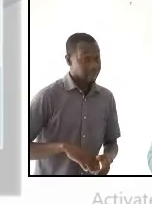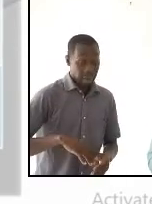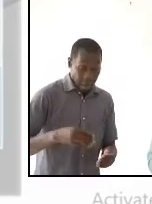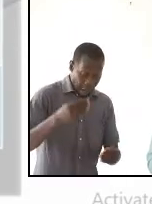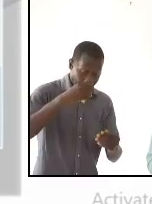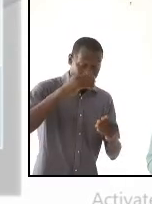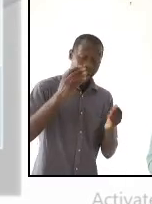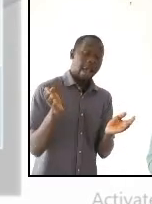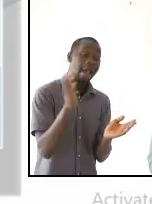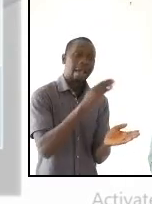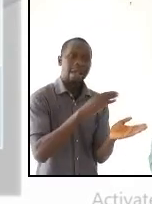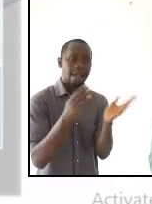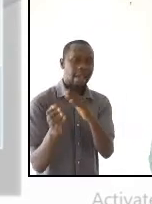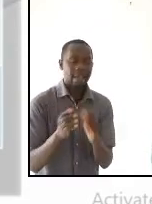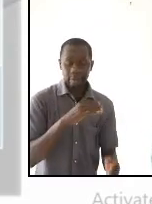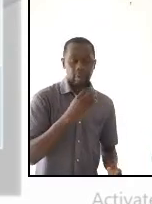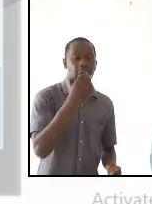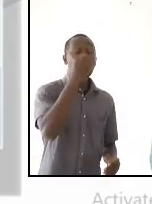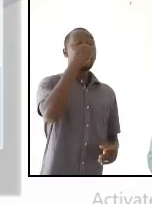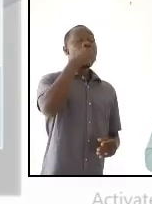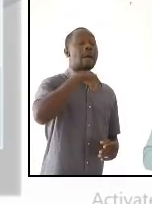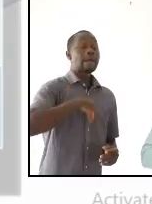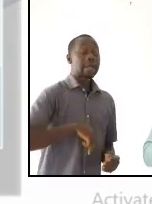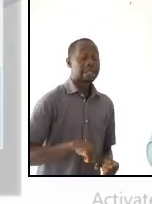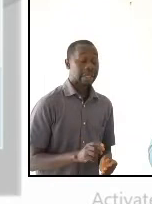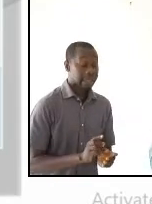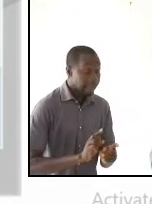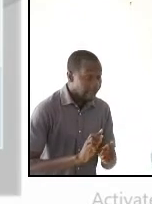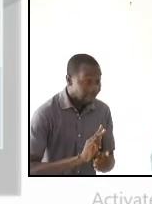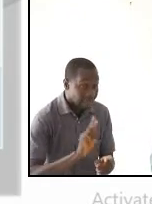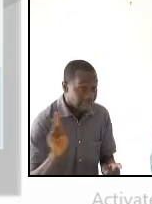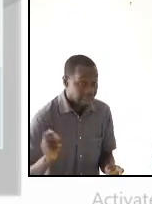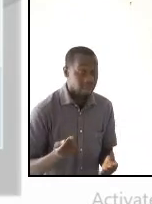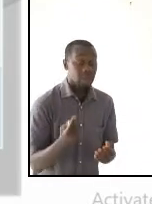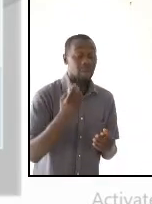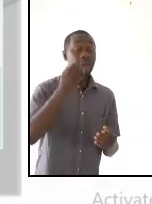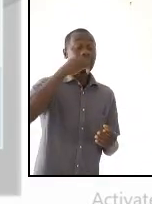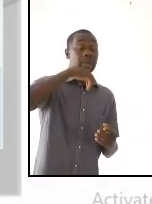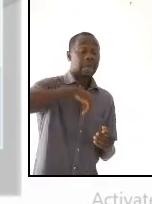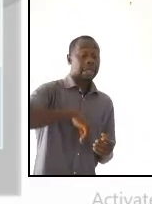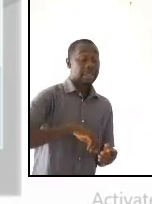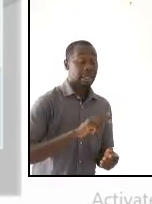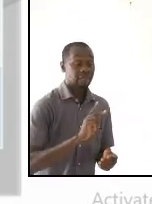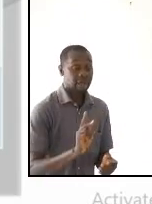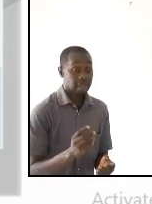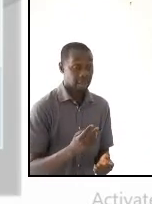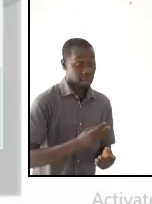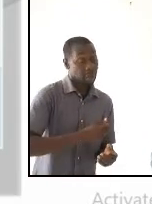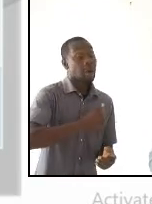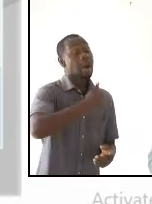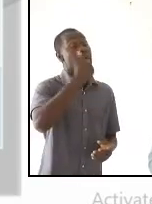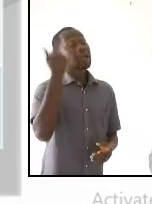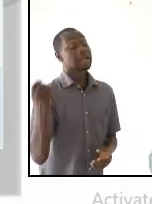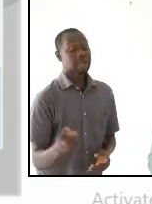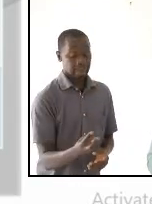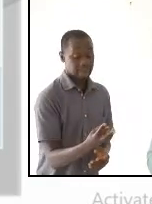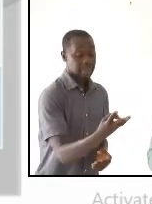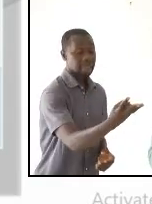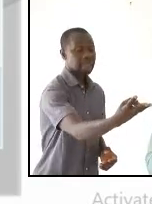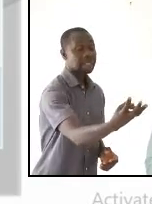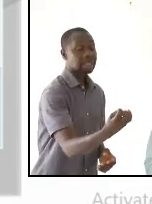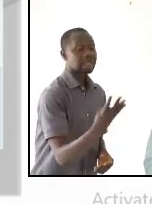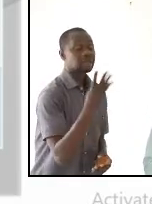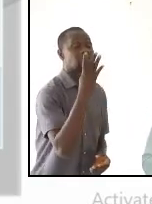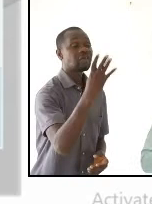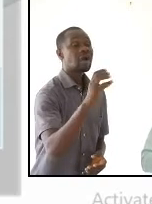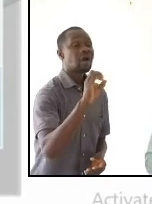air we breathe in can vary, but the air we breathe out is around 34%, which is